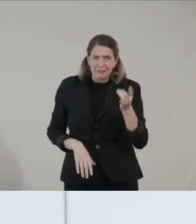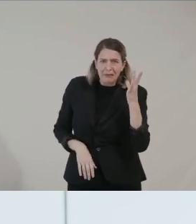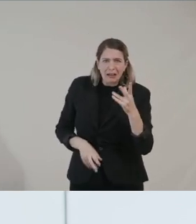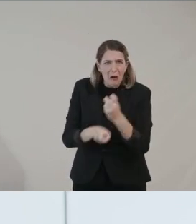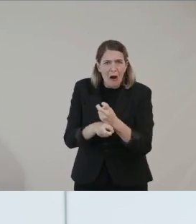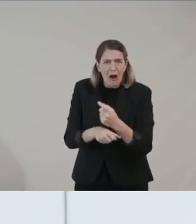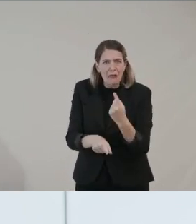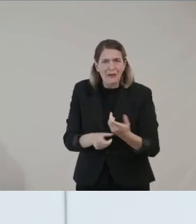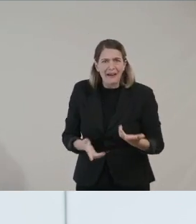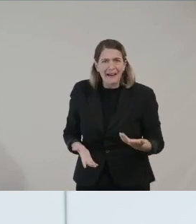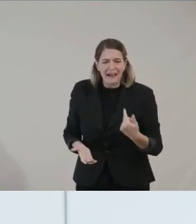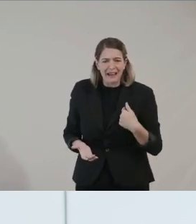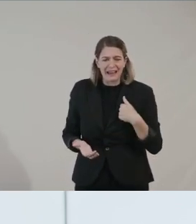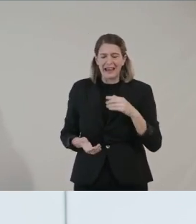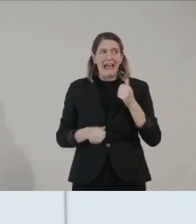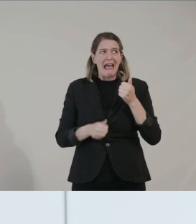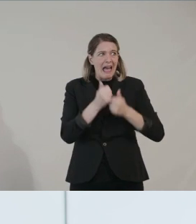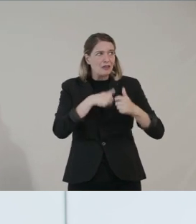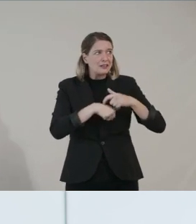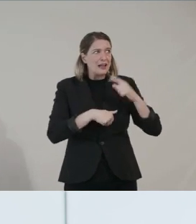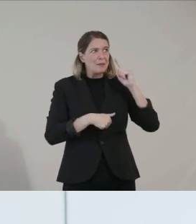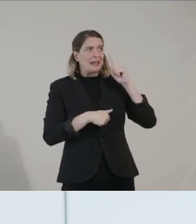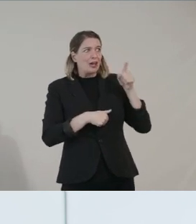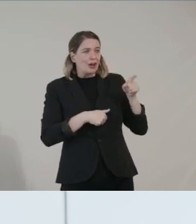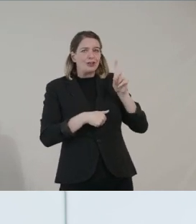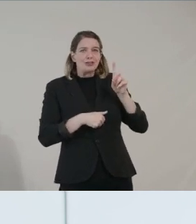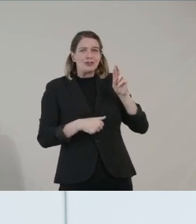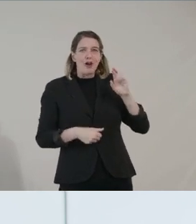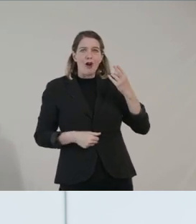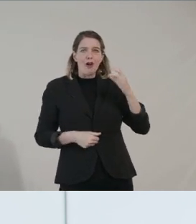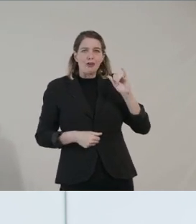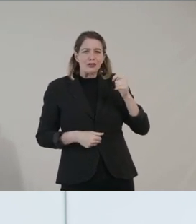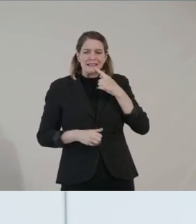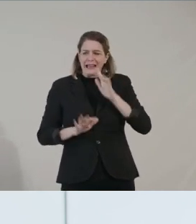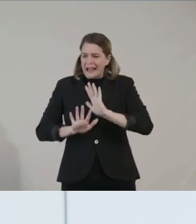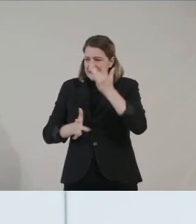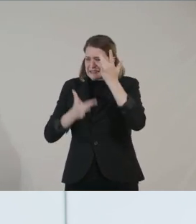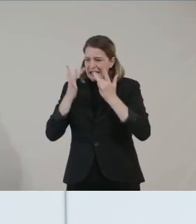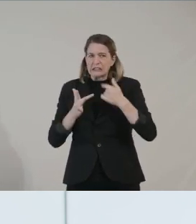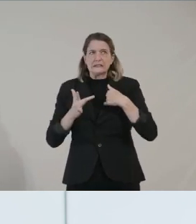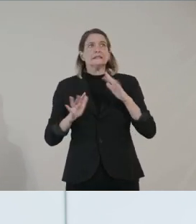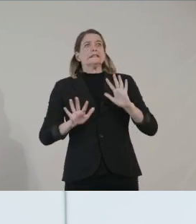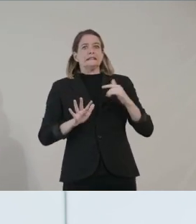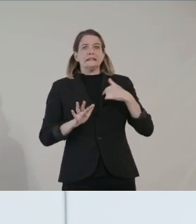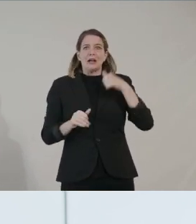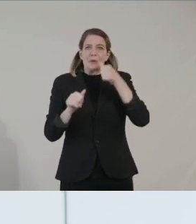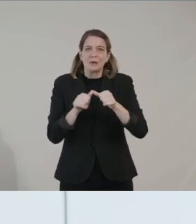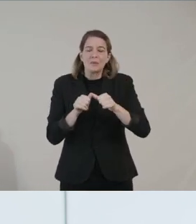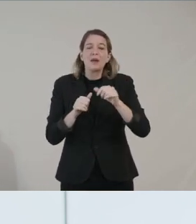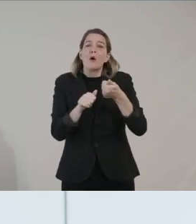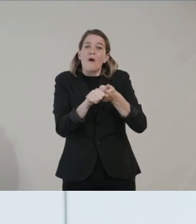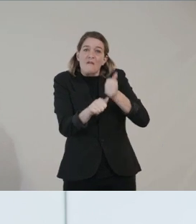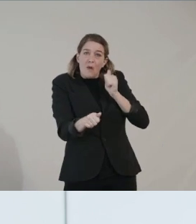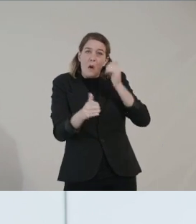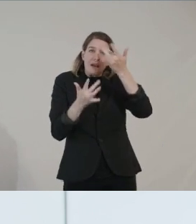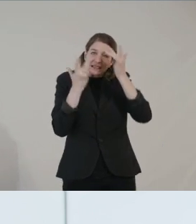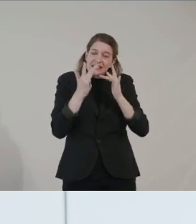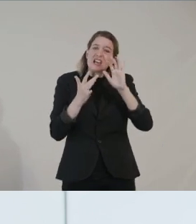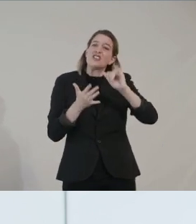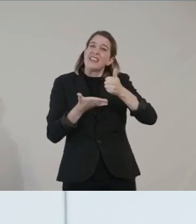but avoiding that can go a long way to slowing and stopping the spread. Of course, good personal hygiene